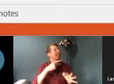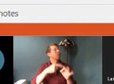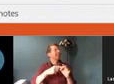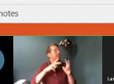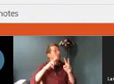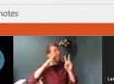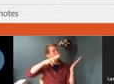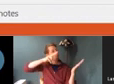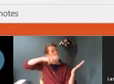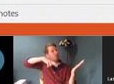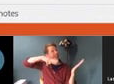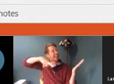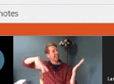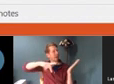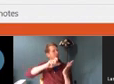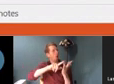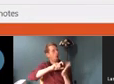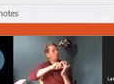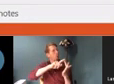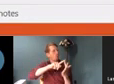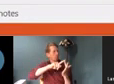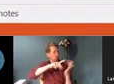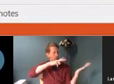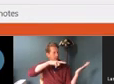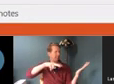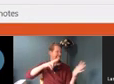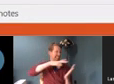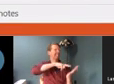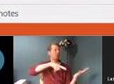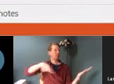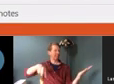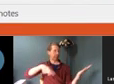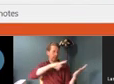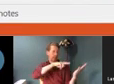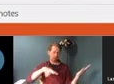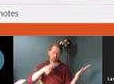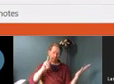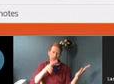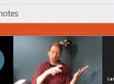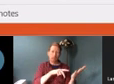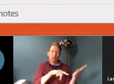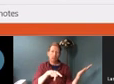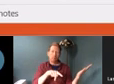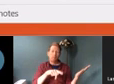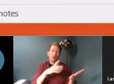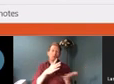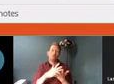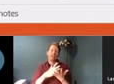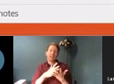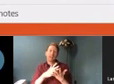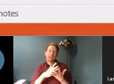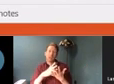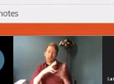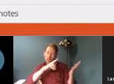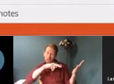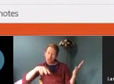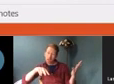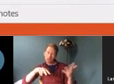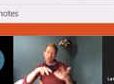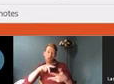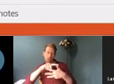DNA. And these platforms I put here are those that are known to be used in forensics, but most of all, the first two